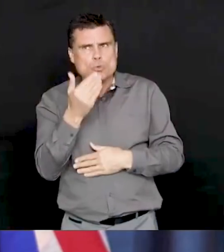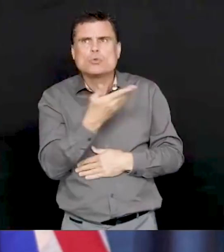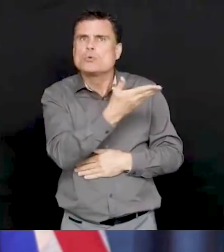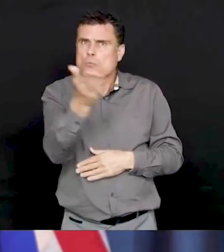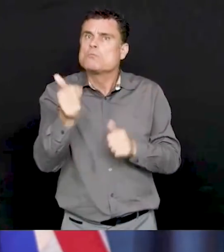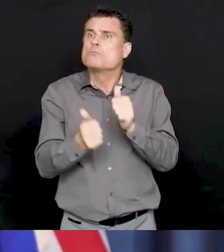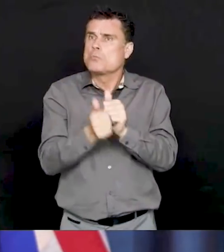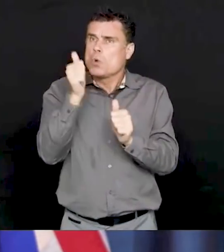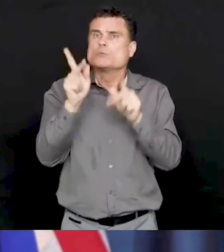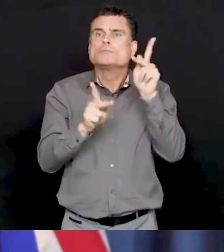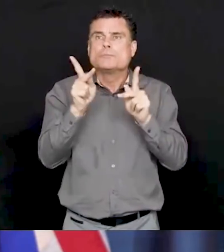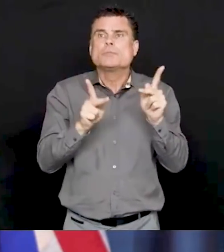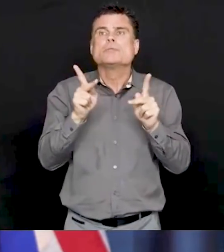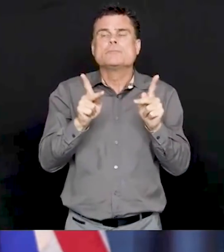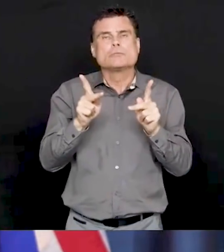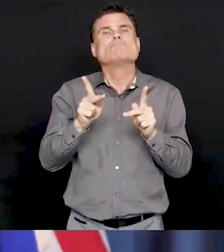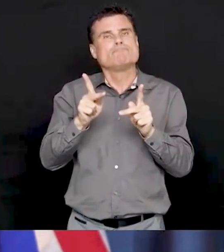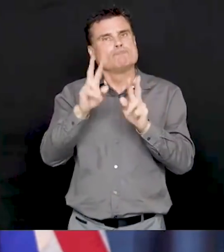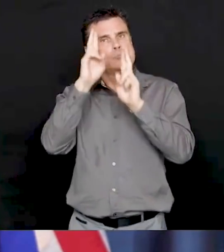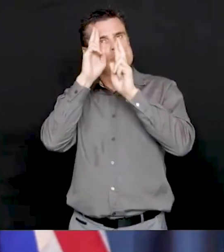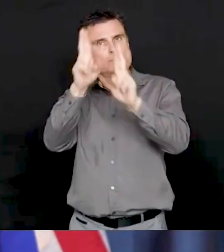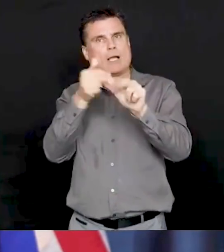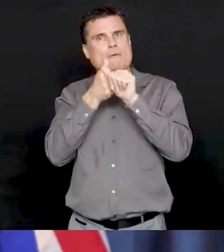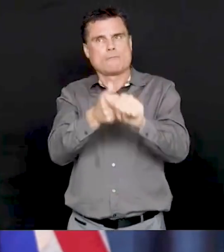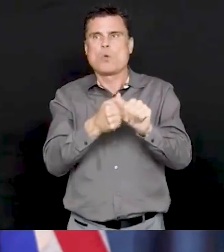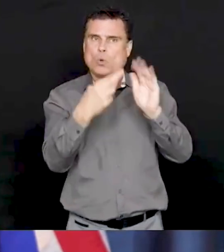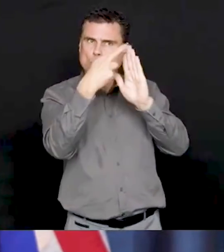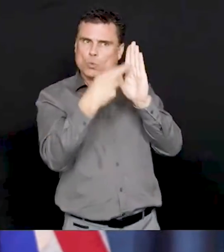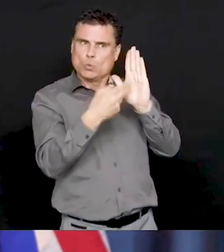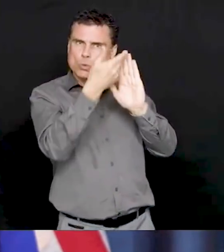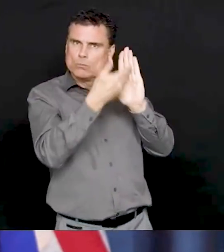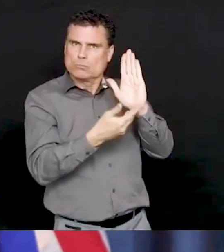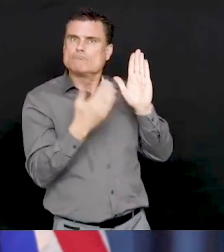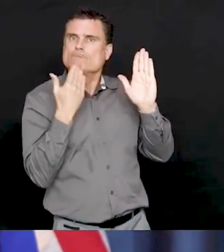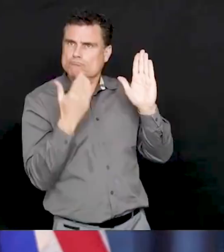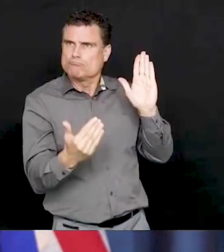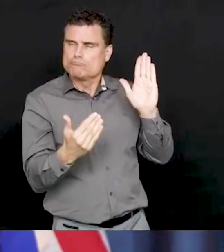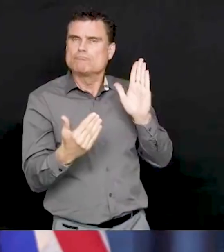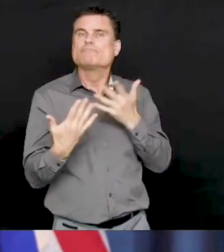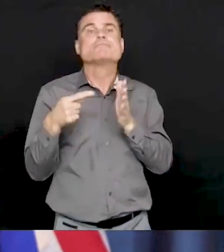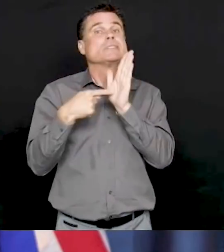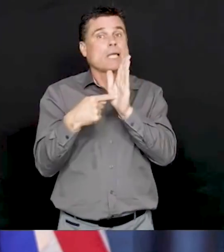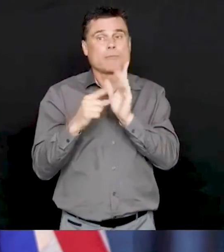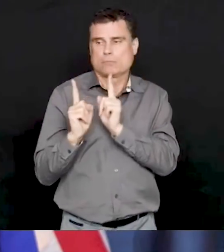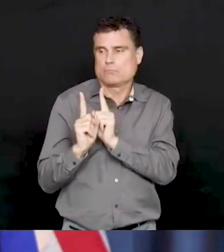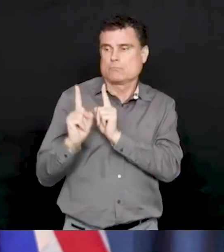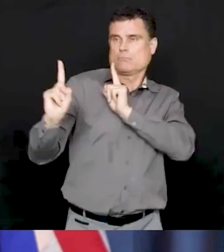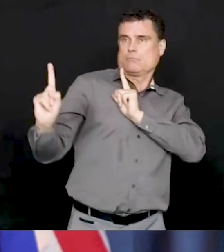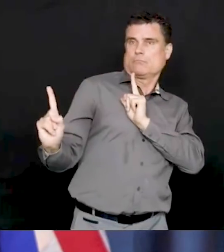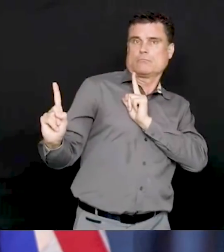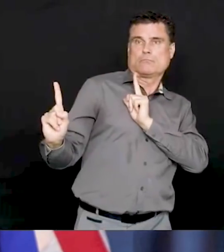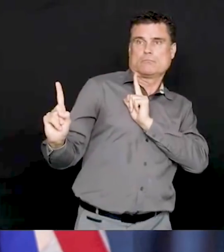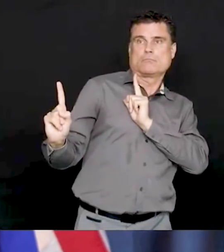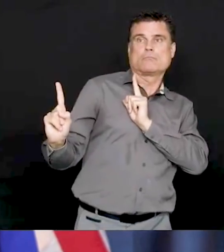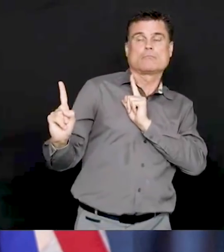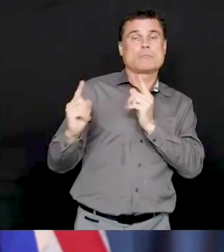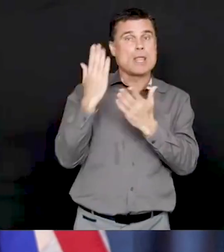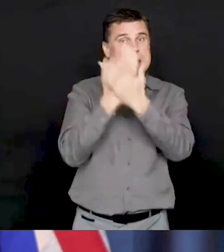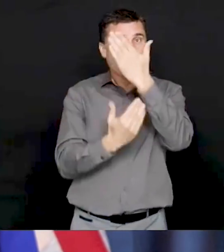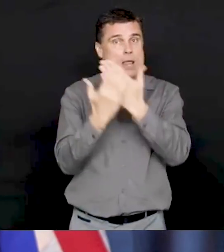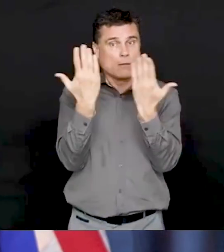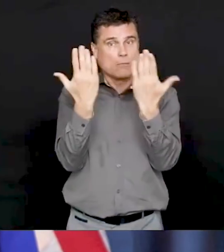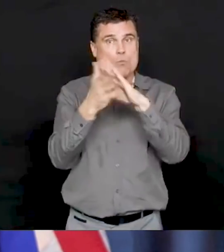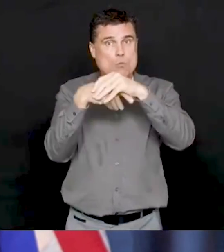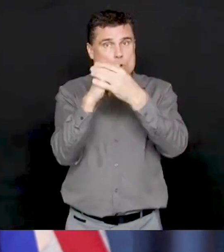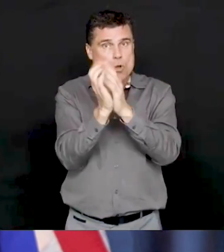their distance, but keeping connected in a virtual way. I want to talk again about the fact that we do have an